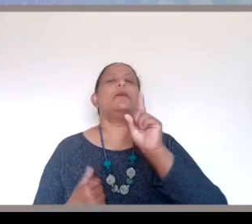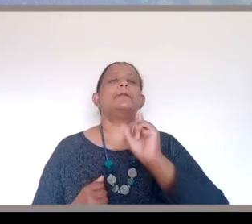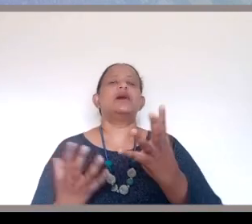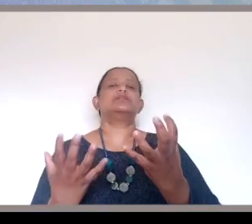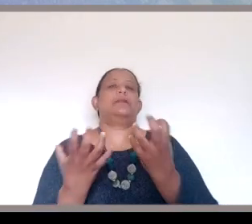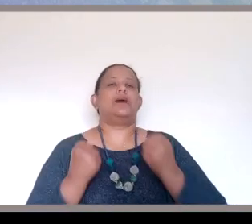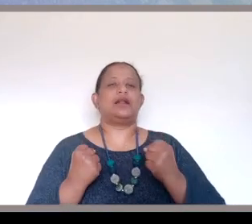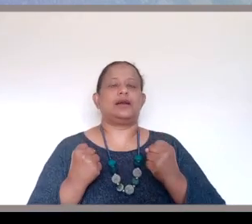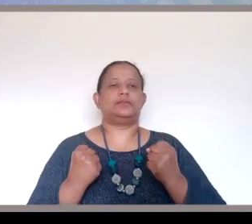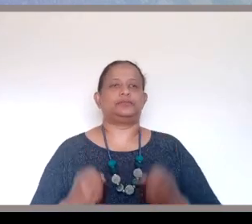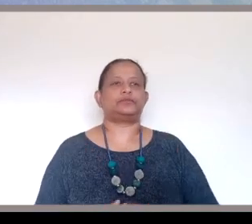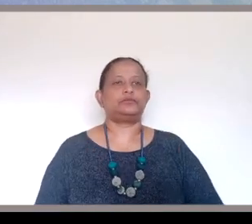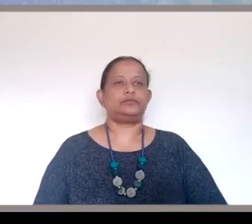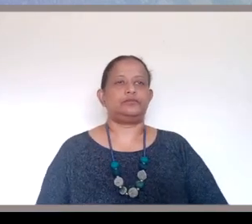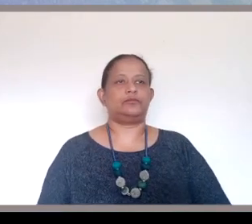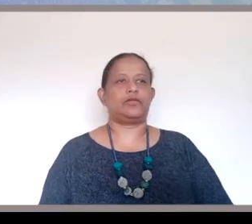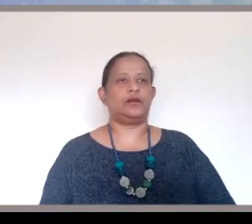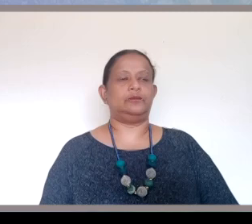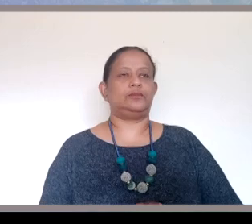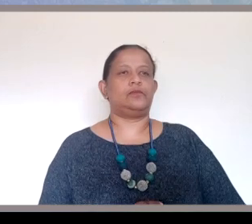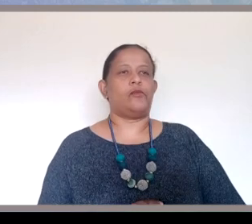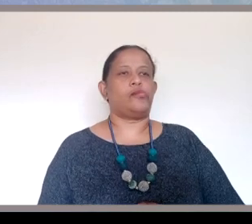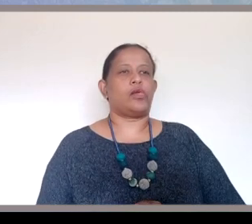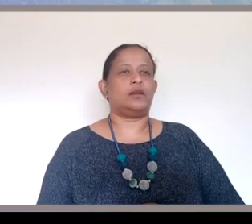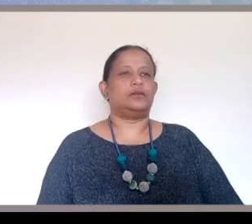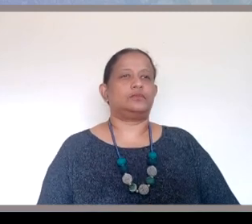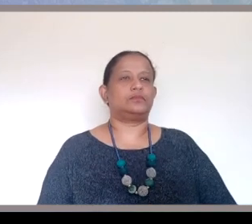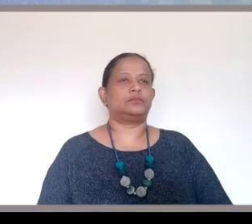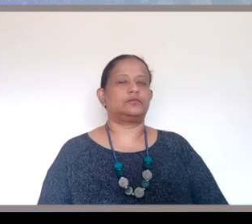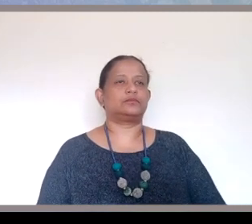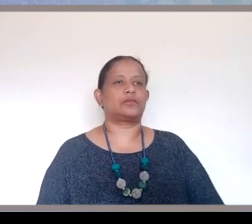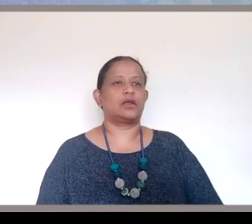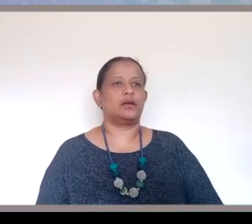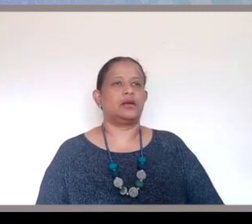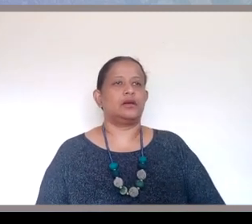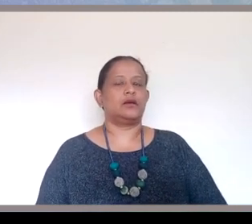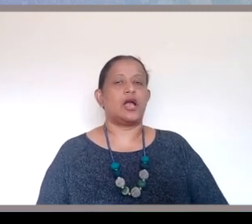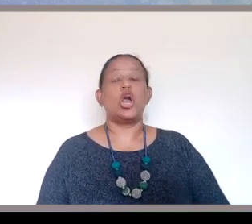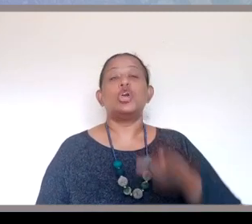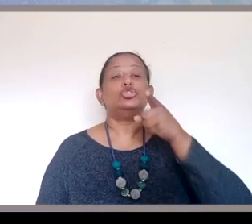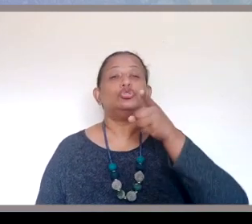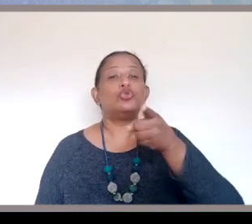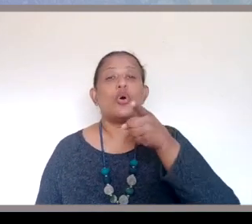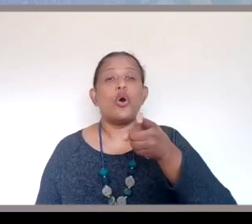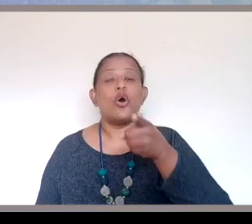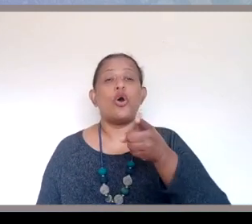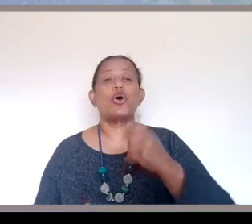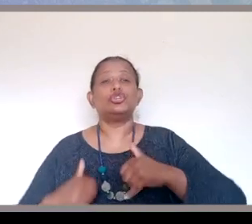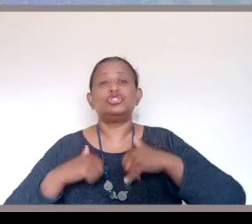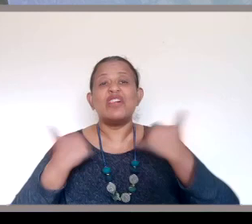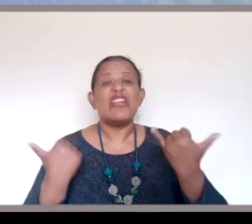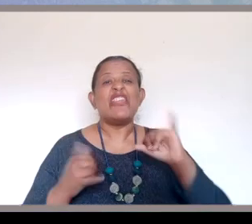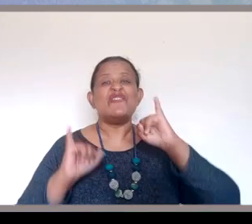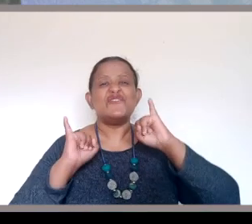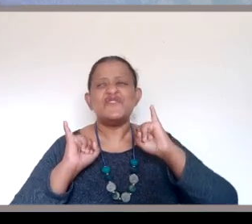church." Friend, that's called blaming God. Don't make your bad choices and then blame them on God.